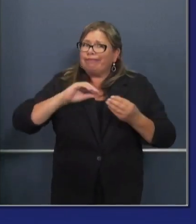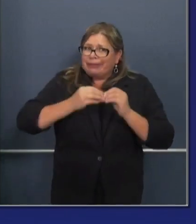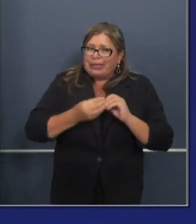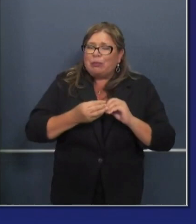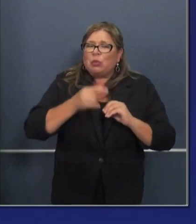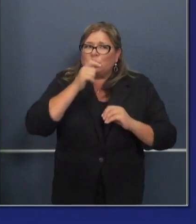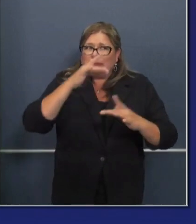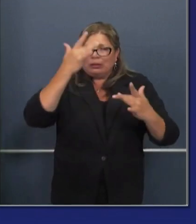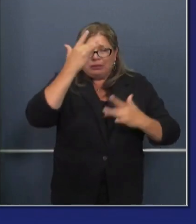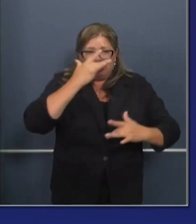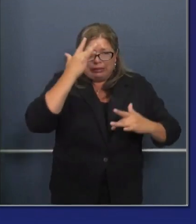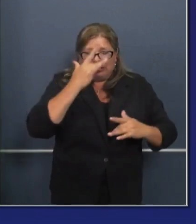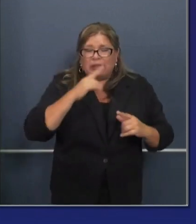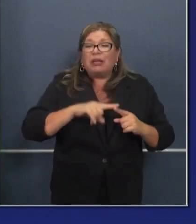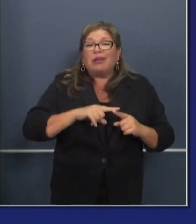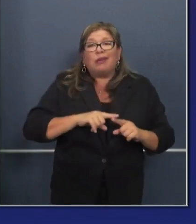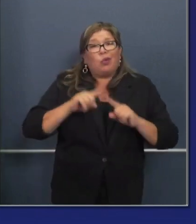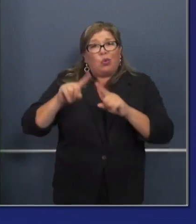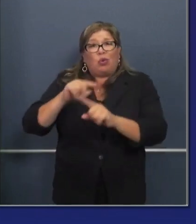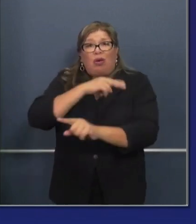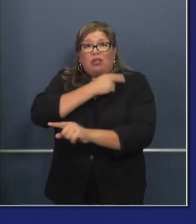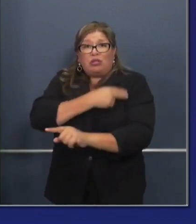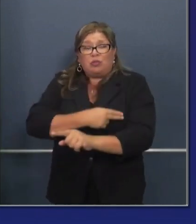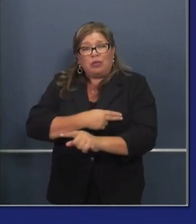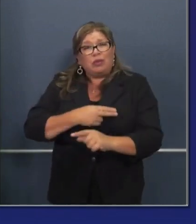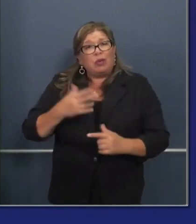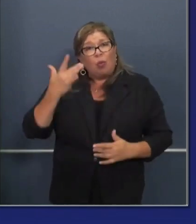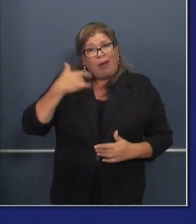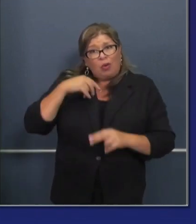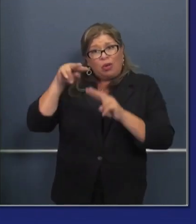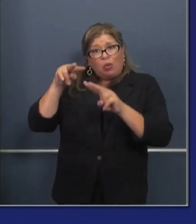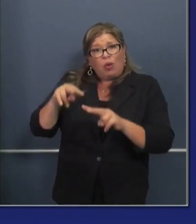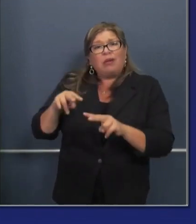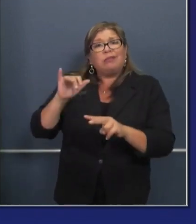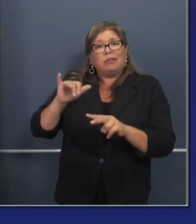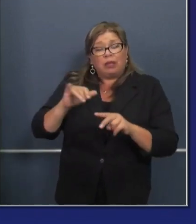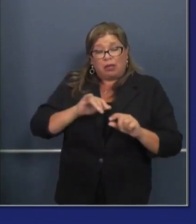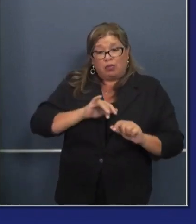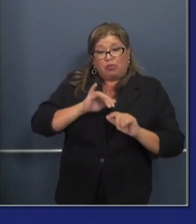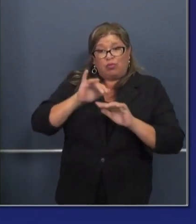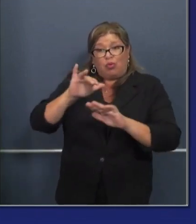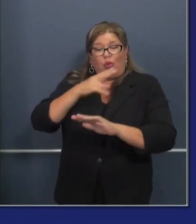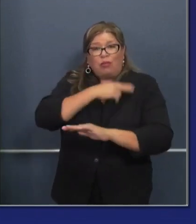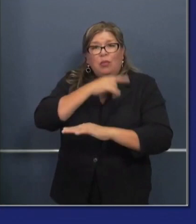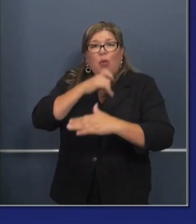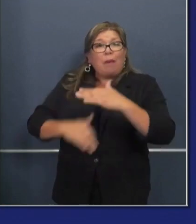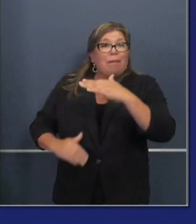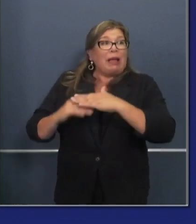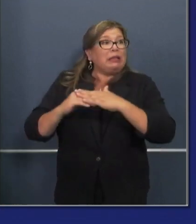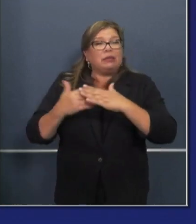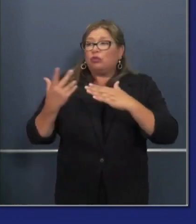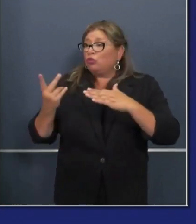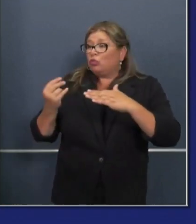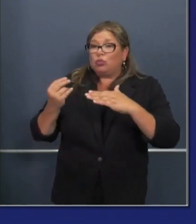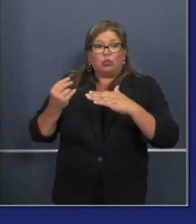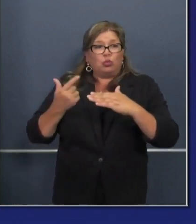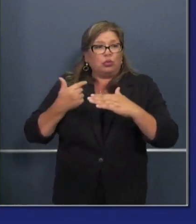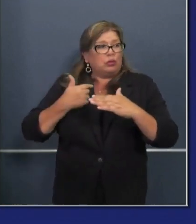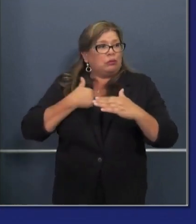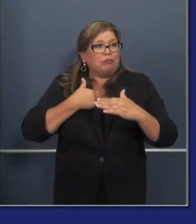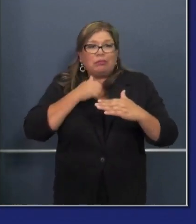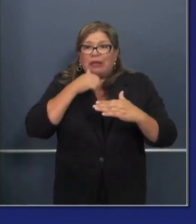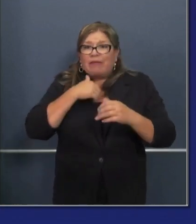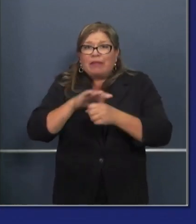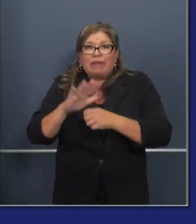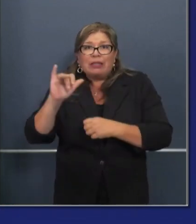future may put pressure on our ICU capacity and our ventilator capacity that we want to maintain to keep our